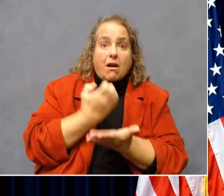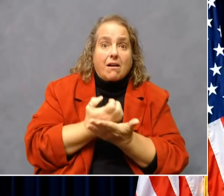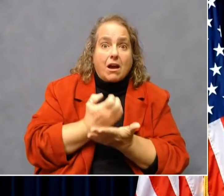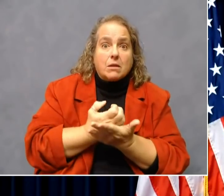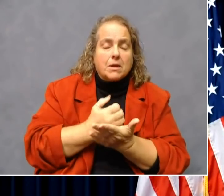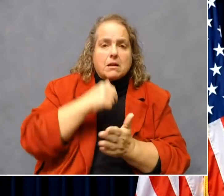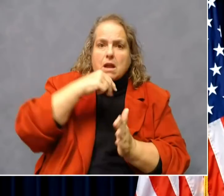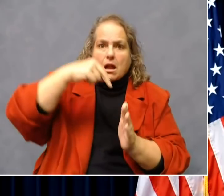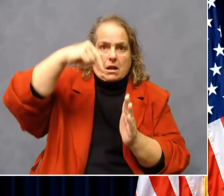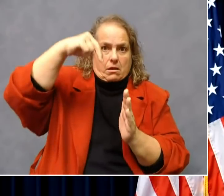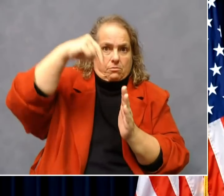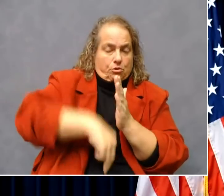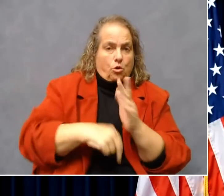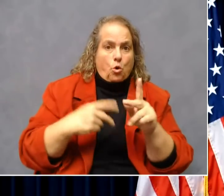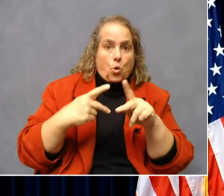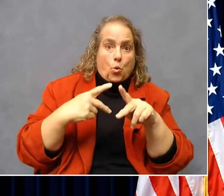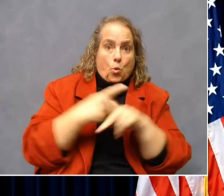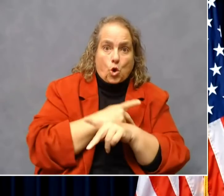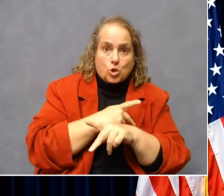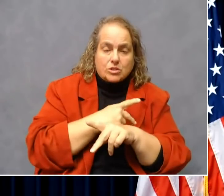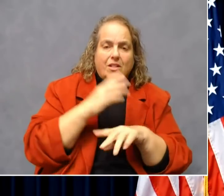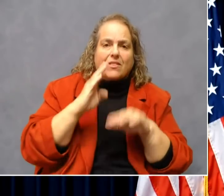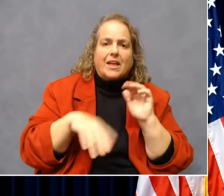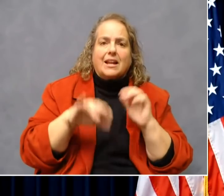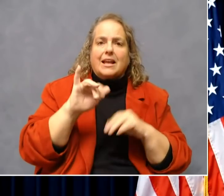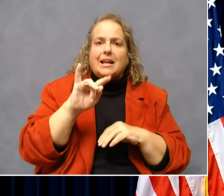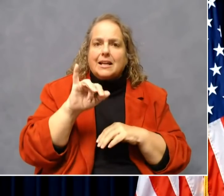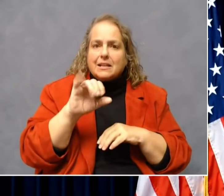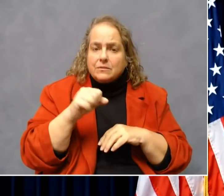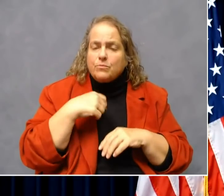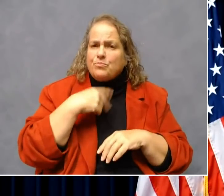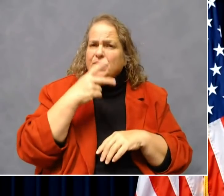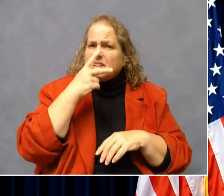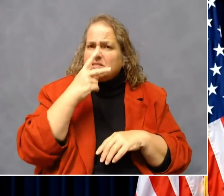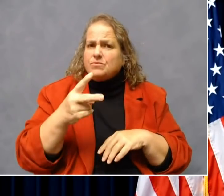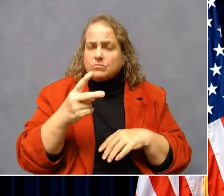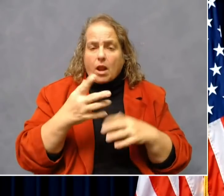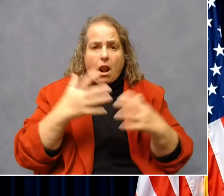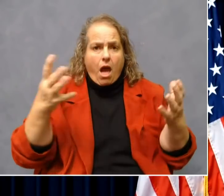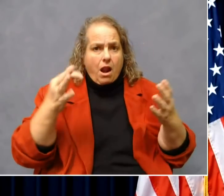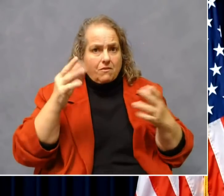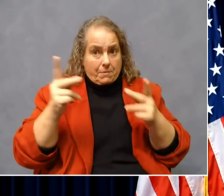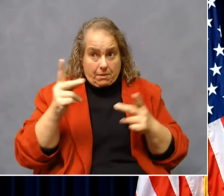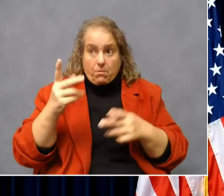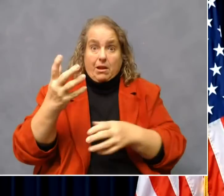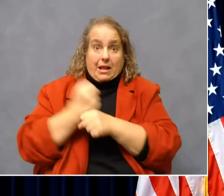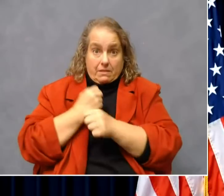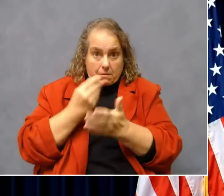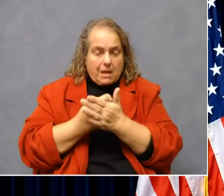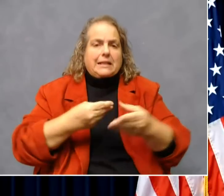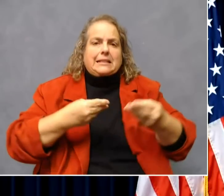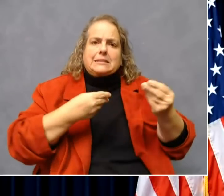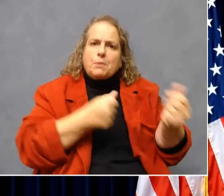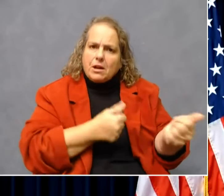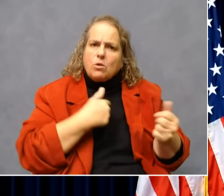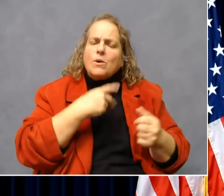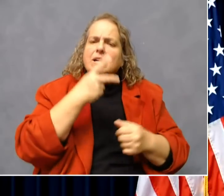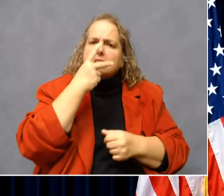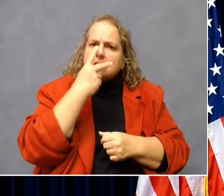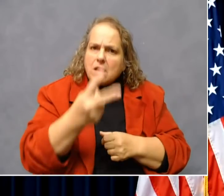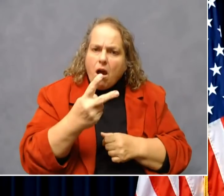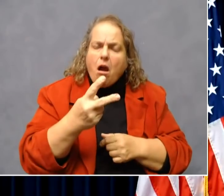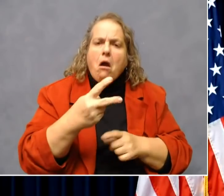worse place than it is. We saw significant spending come out of it. We saw revenues from the state very